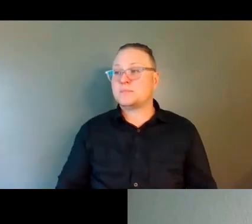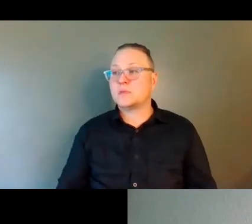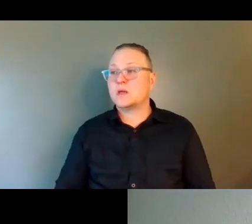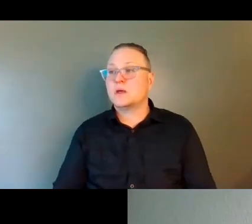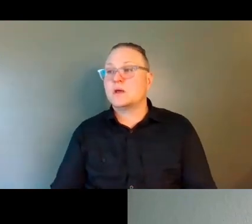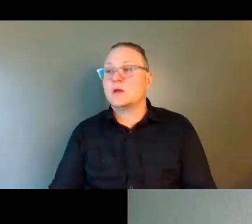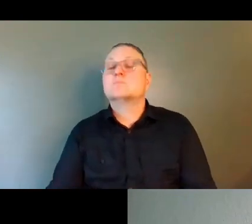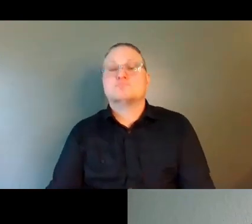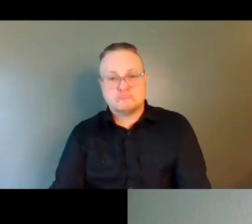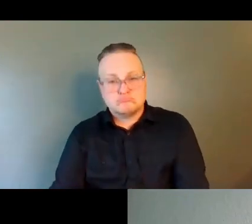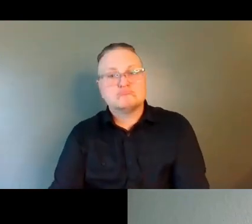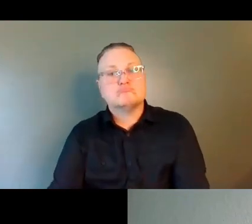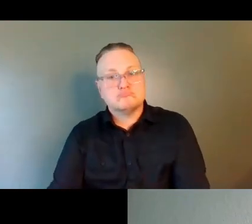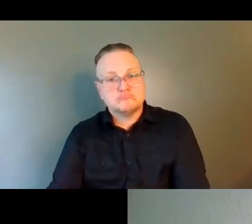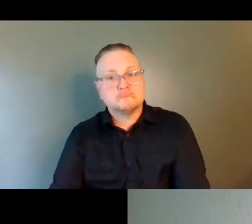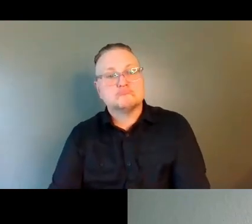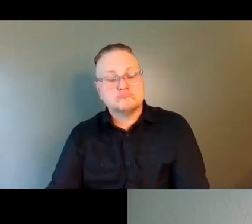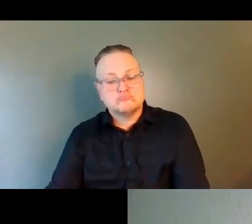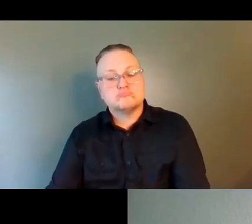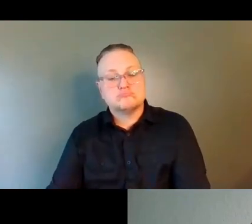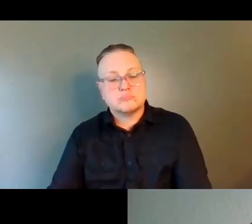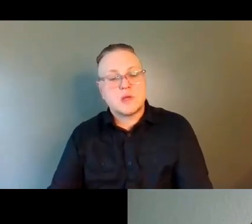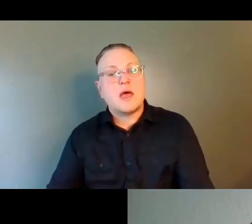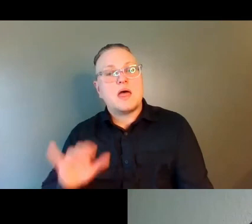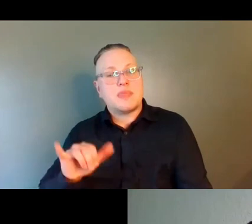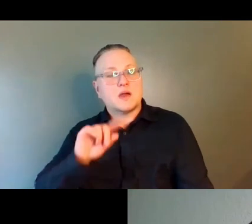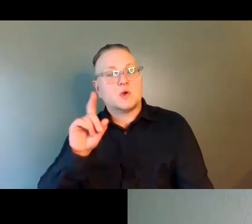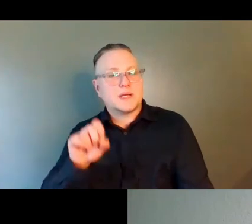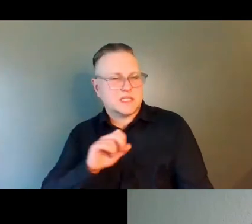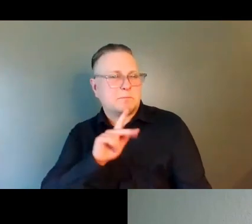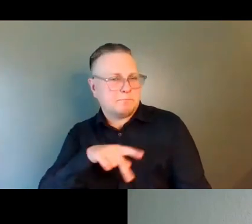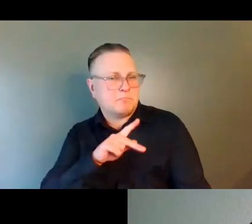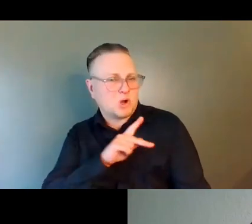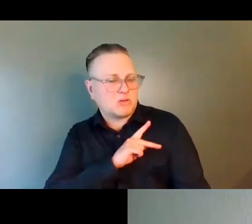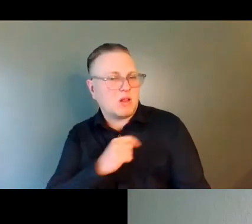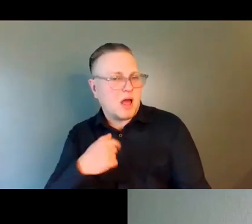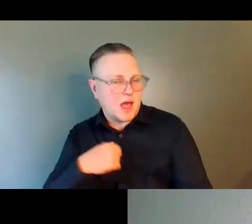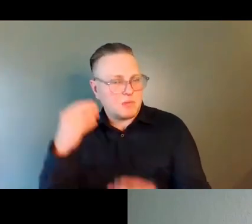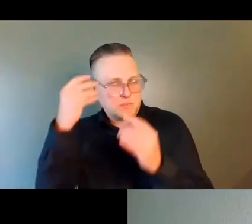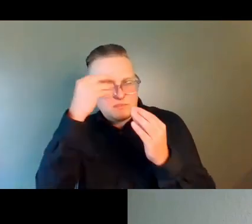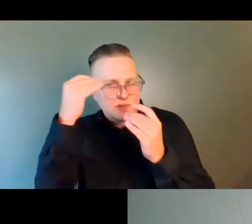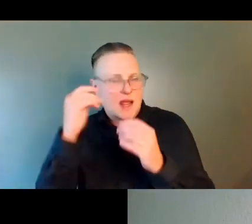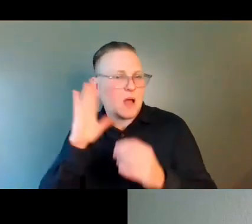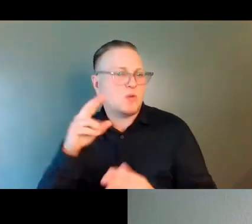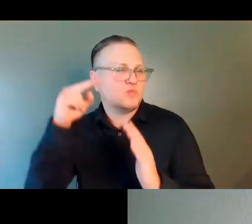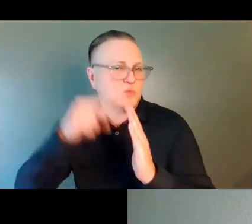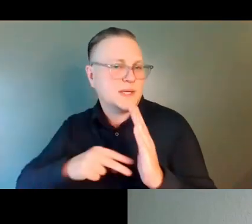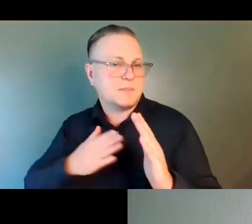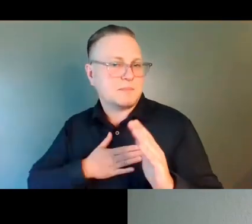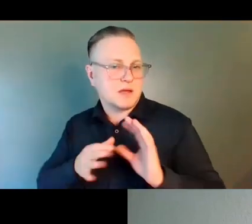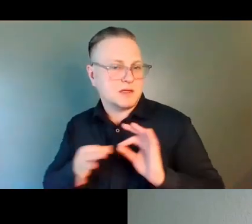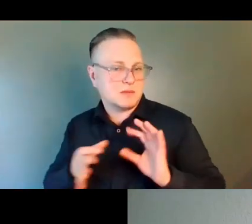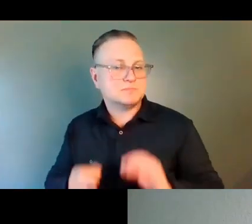personal, I took some time to reflect. I hope you don't mind if I read just a bit. So thank you so much for sharing with me your